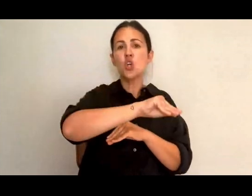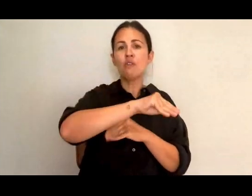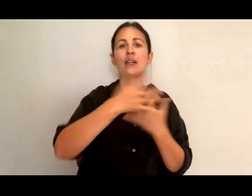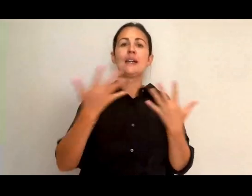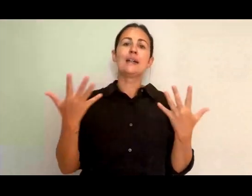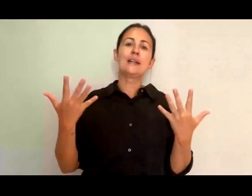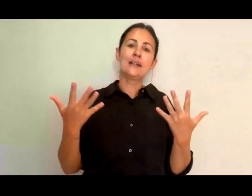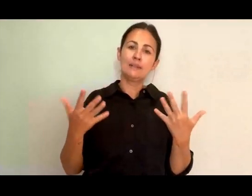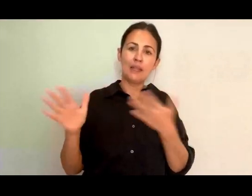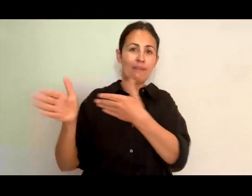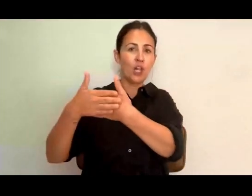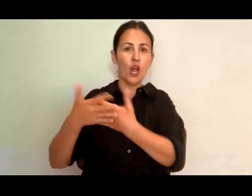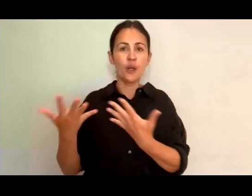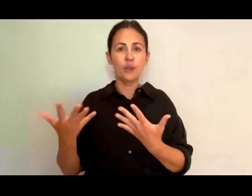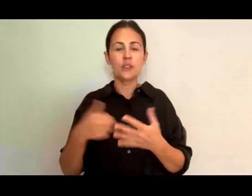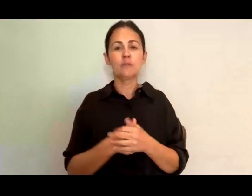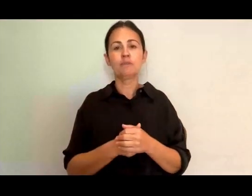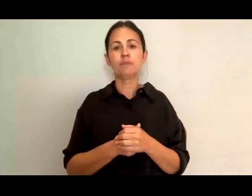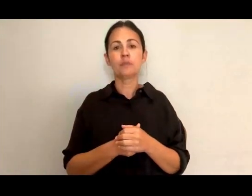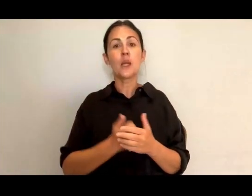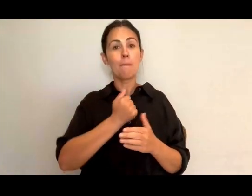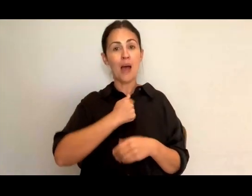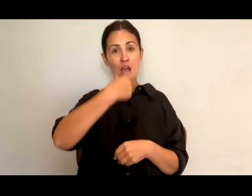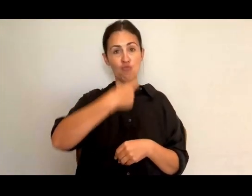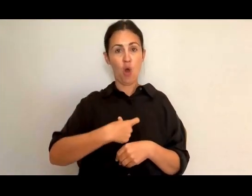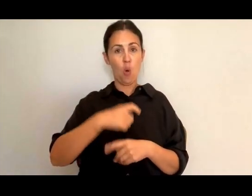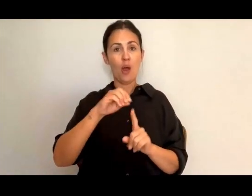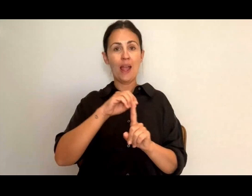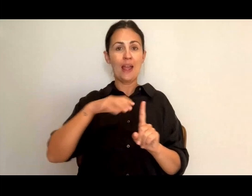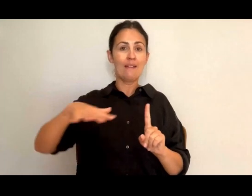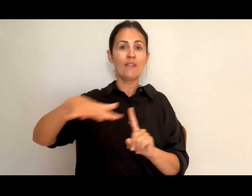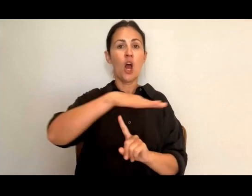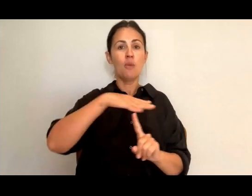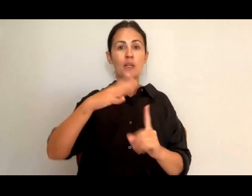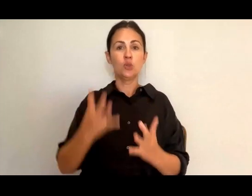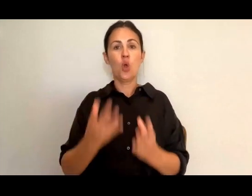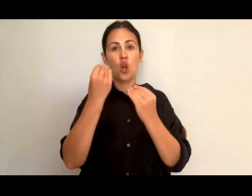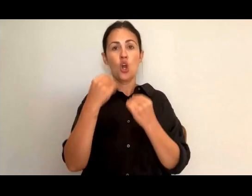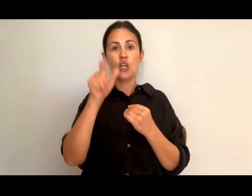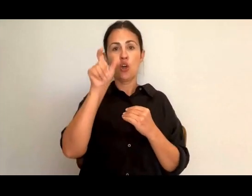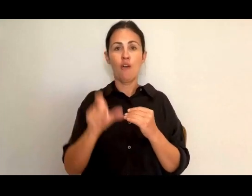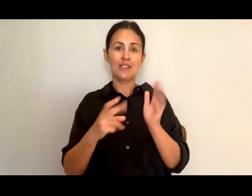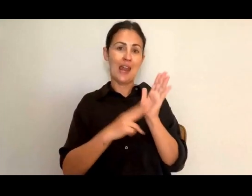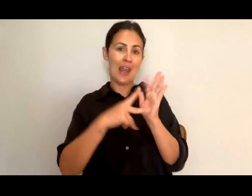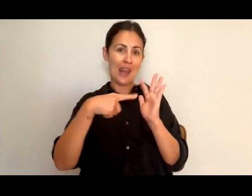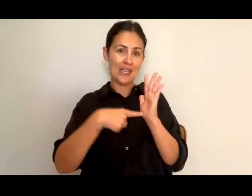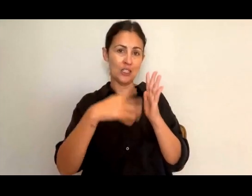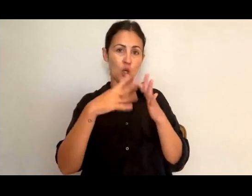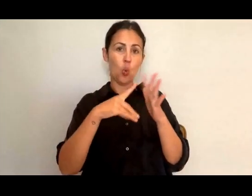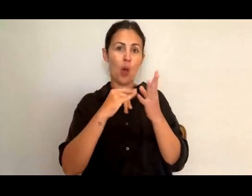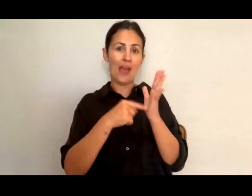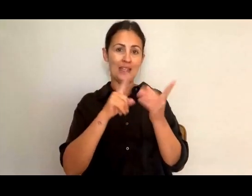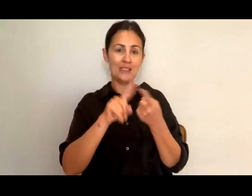But when I, in my role as the Environmental Learning Advisor at NetWaste, go to schools and community meetings to talk to